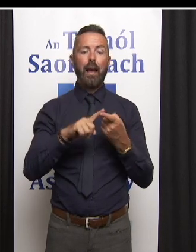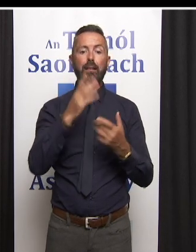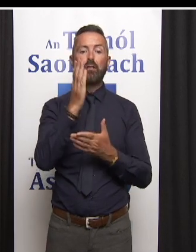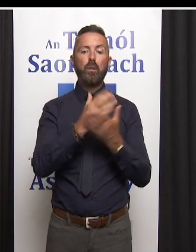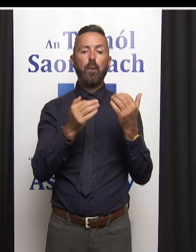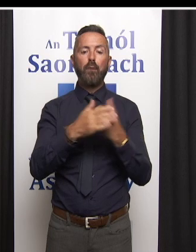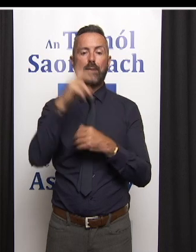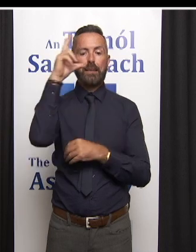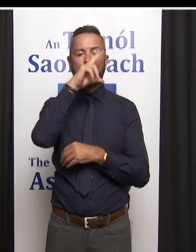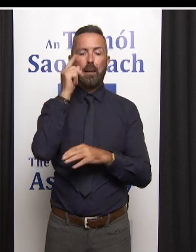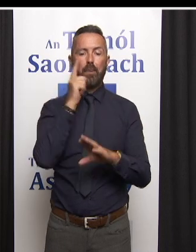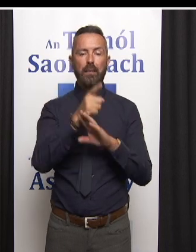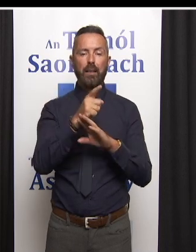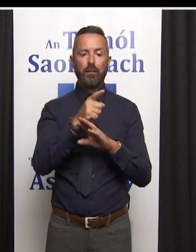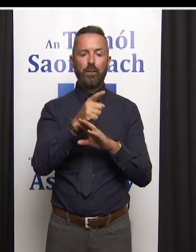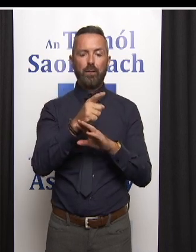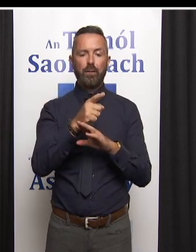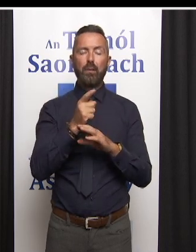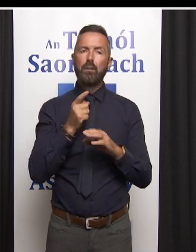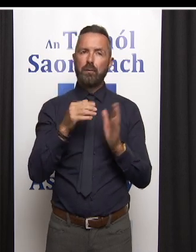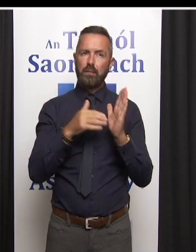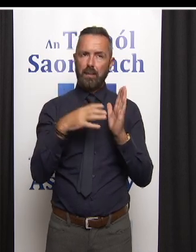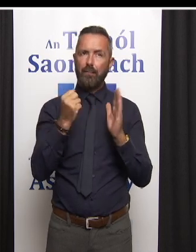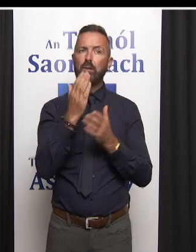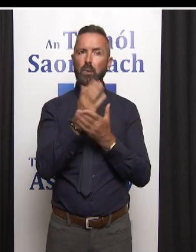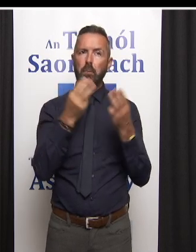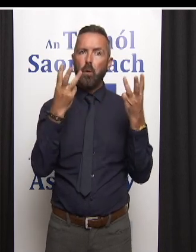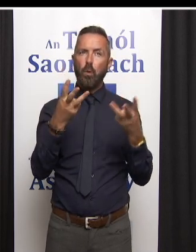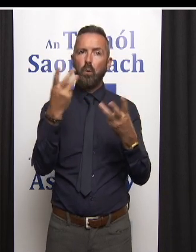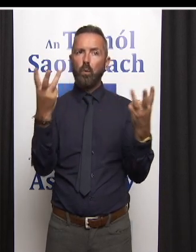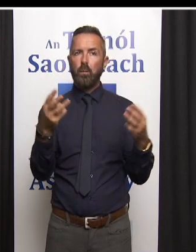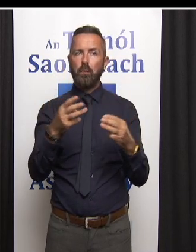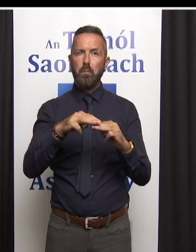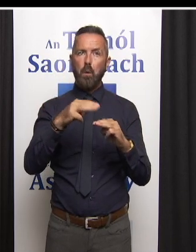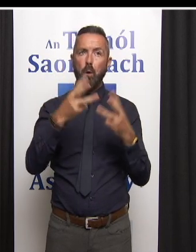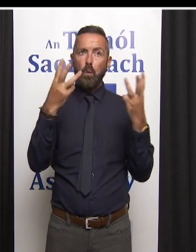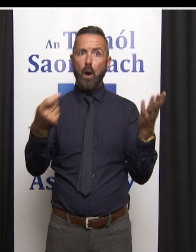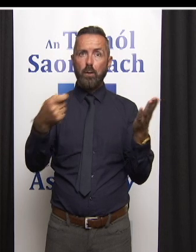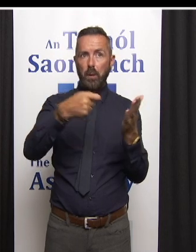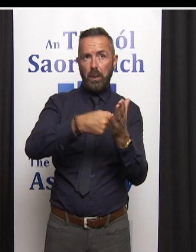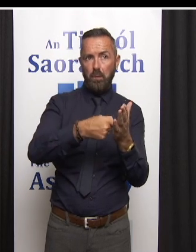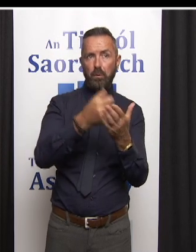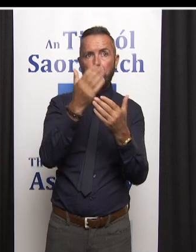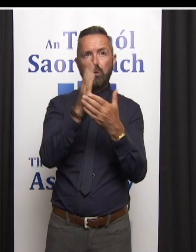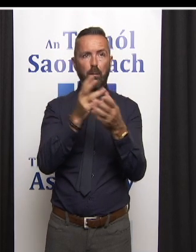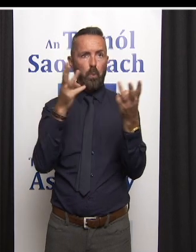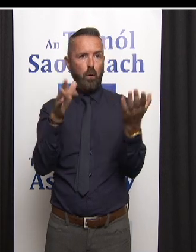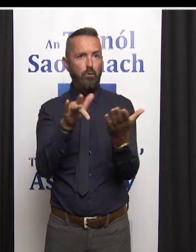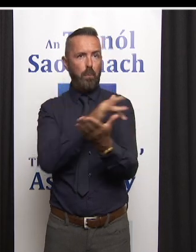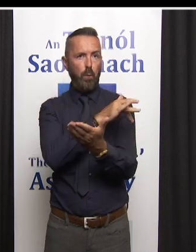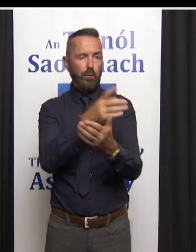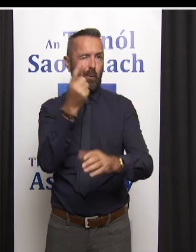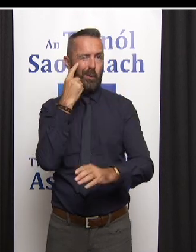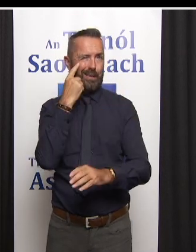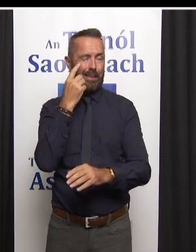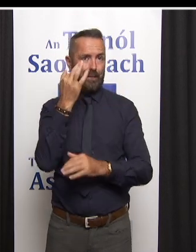samples there. You've obviously had some more that you discussed at your tables this afternoon, and maybe some less that you'd like to remove. So the ballot paper